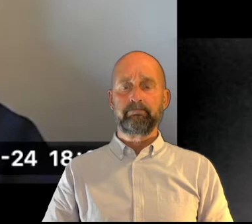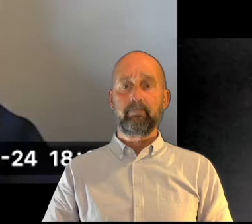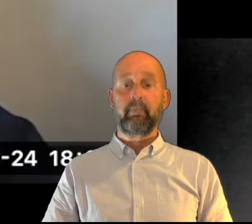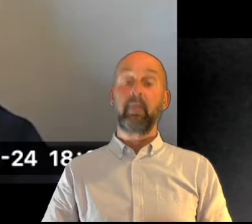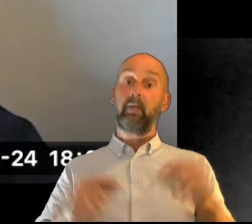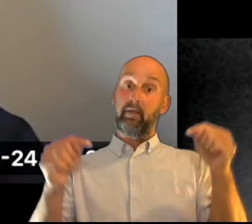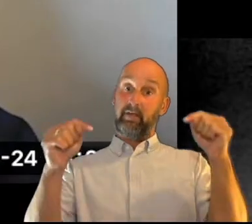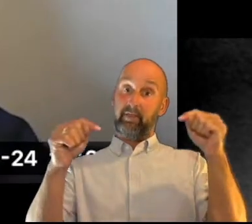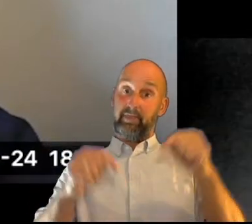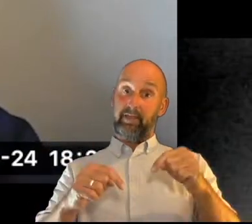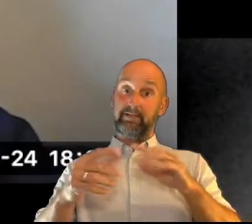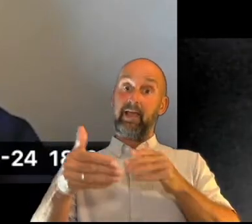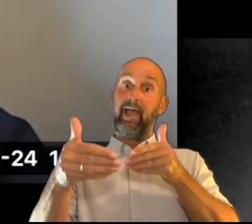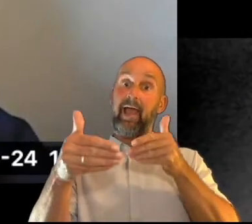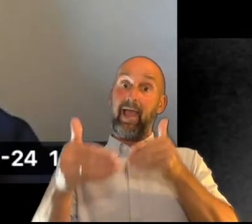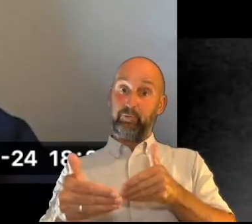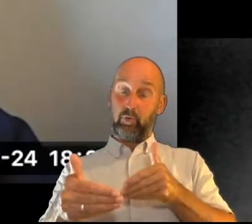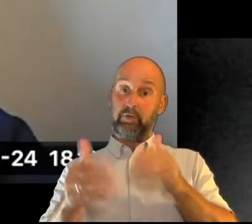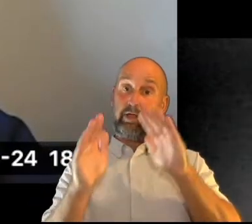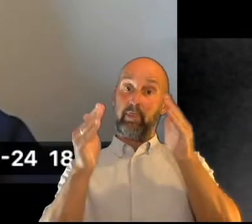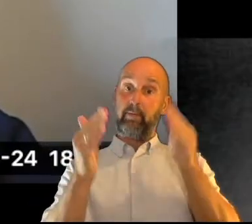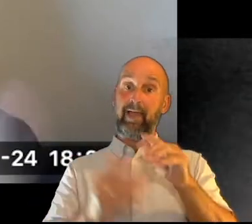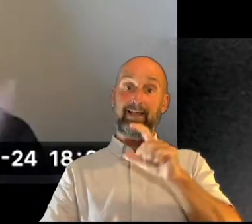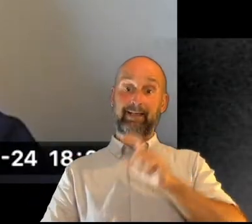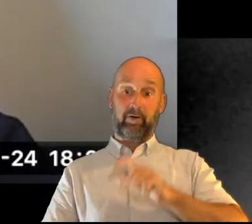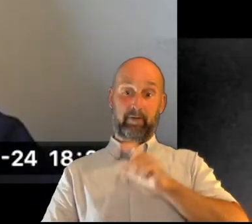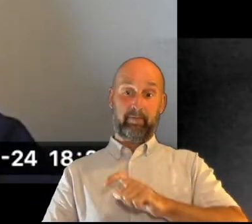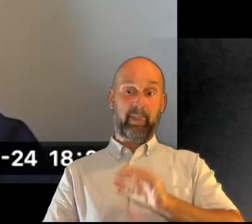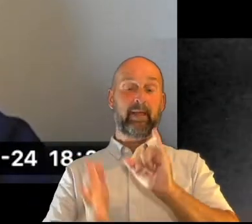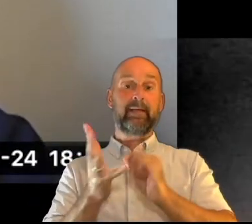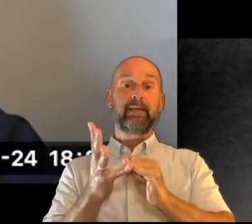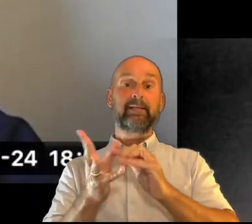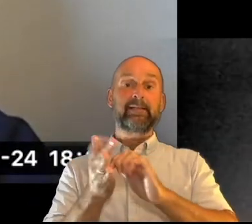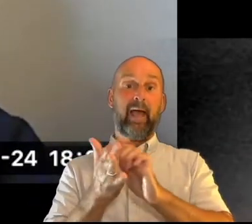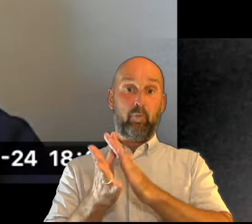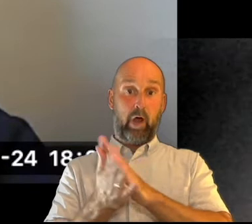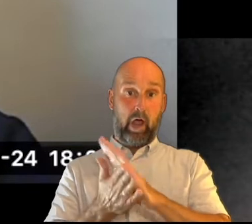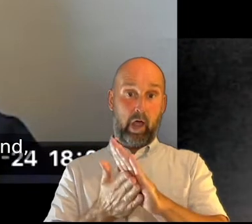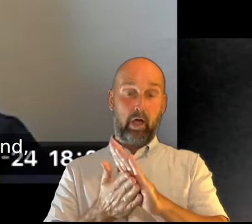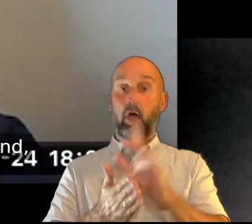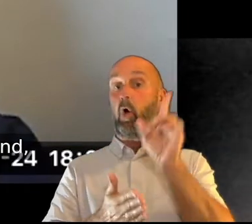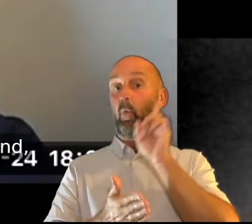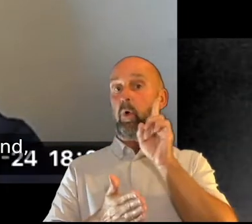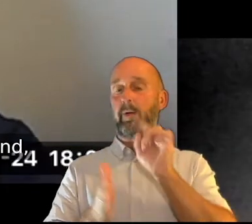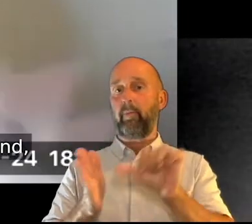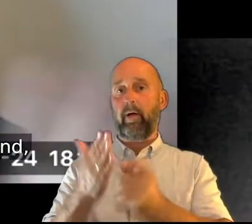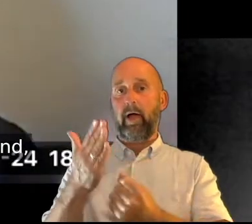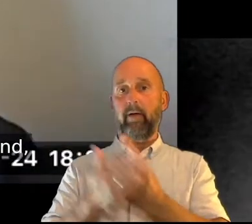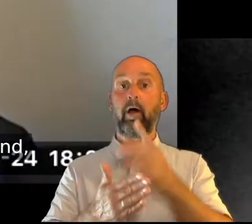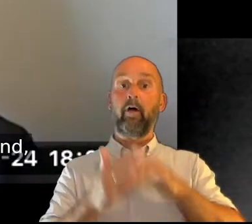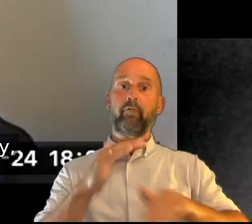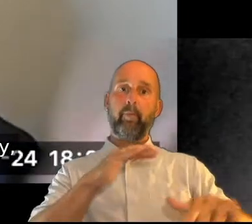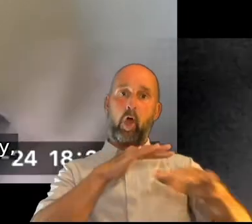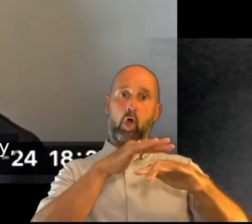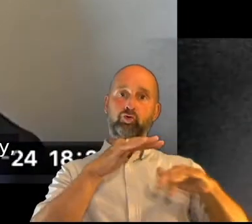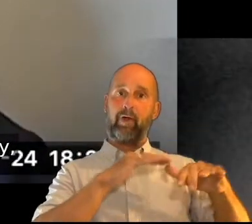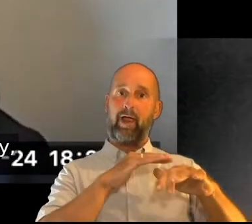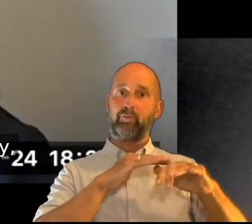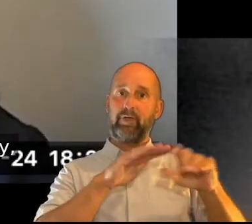In this episode, the main characters are Samrah, who is the troubled woman who's just come up from the underground, which